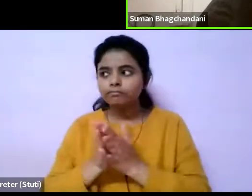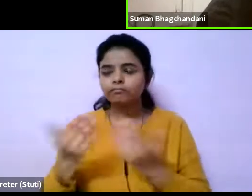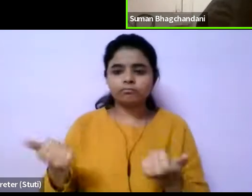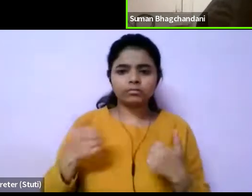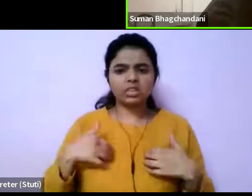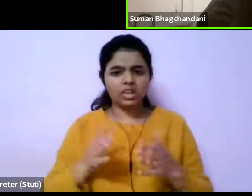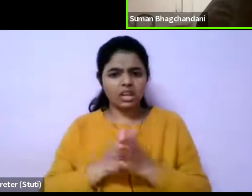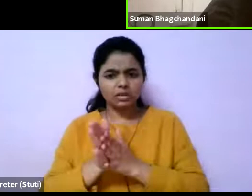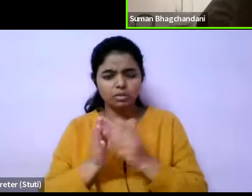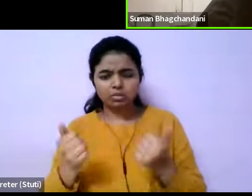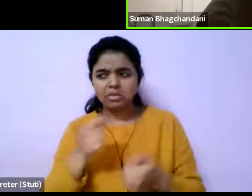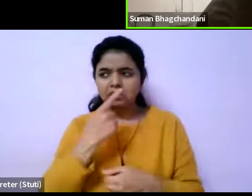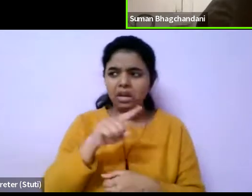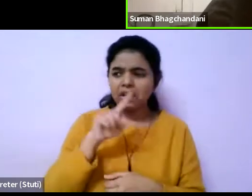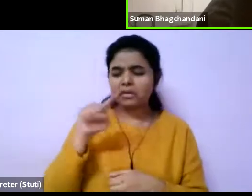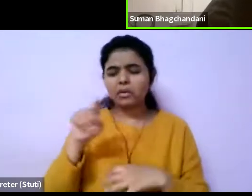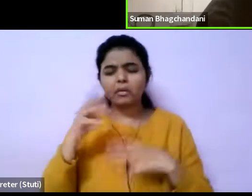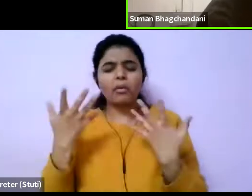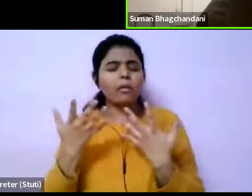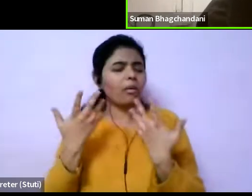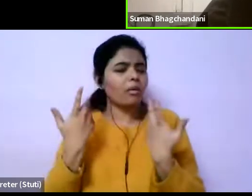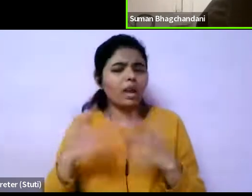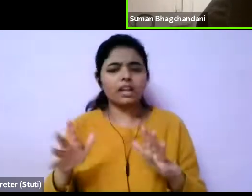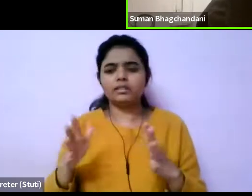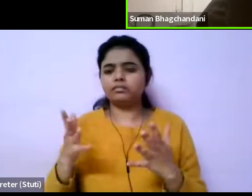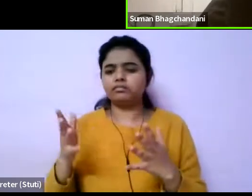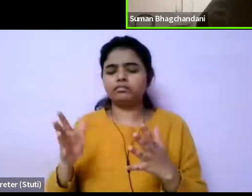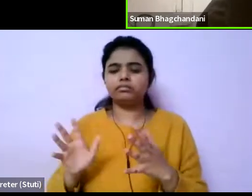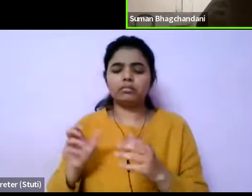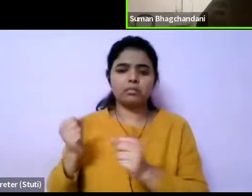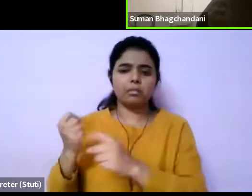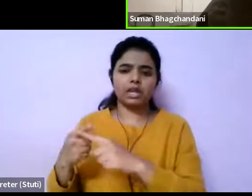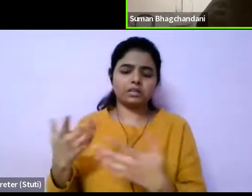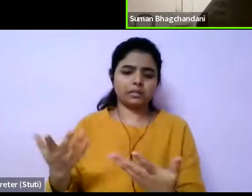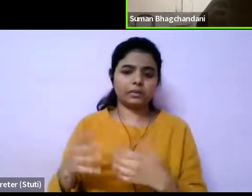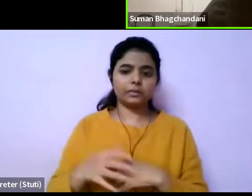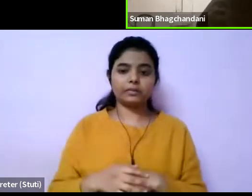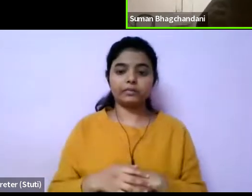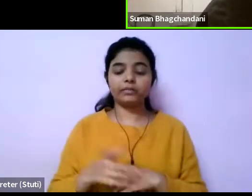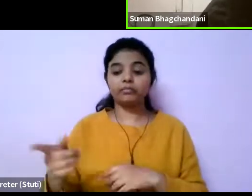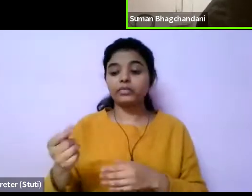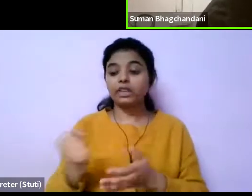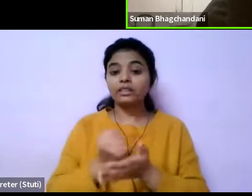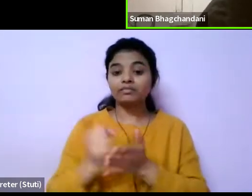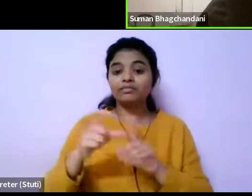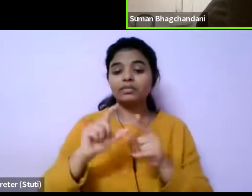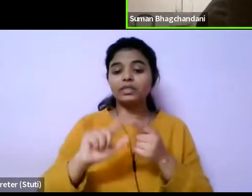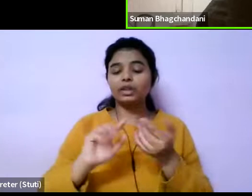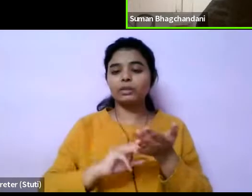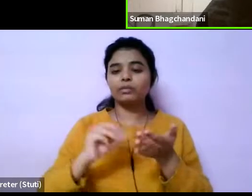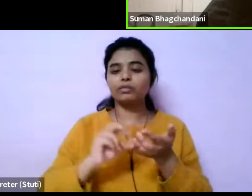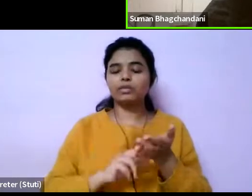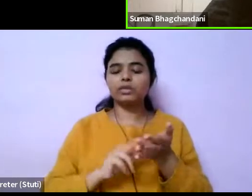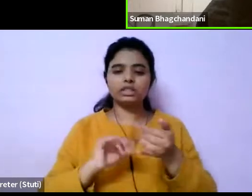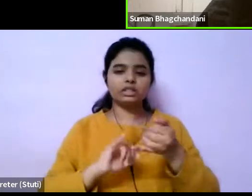or incorrect values, unquote. To understand how demonstrative body functions in Nagaraj's classes, which also